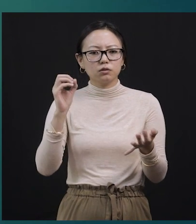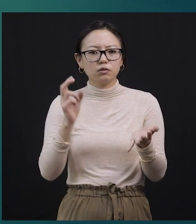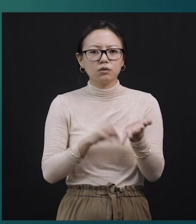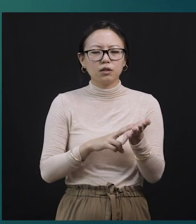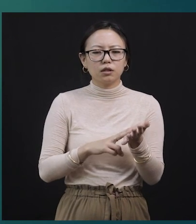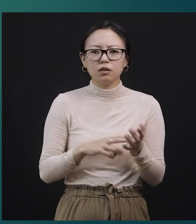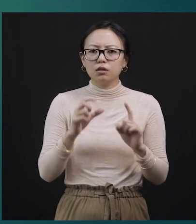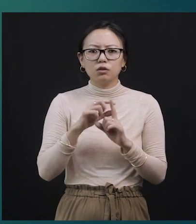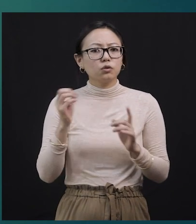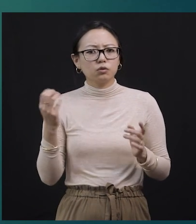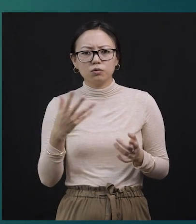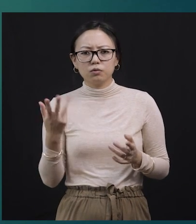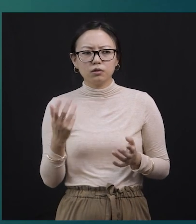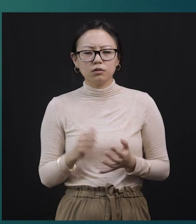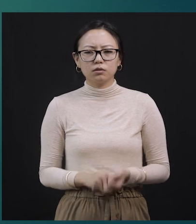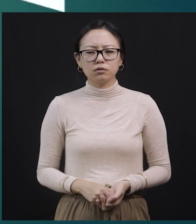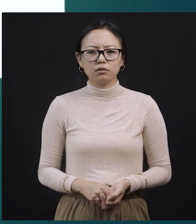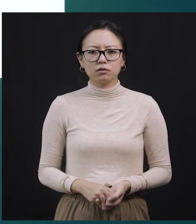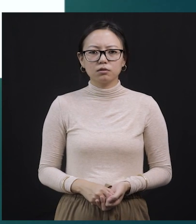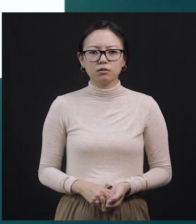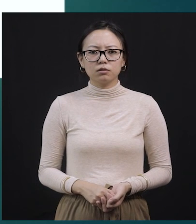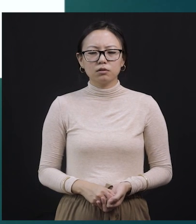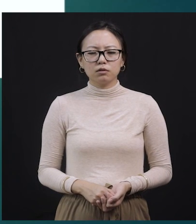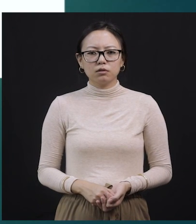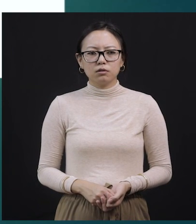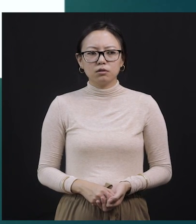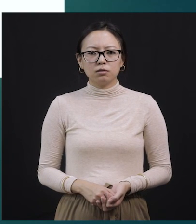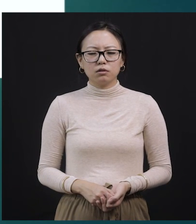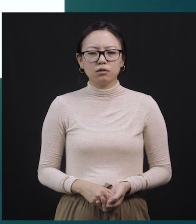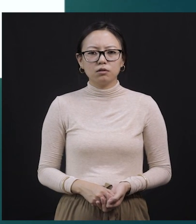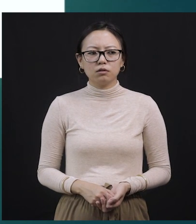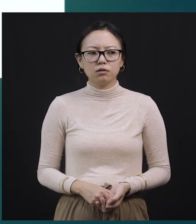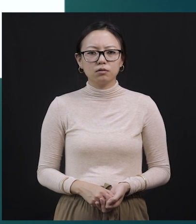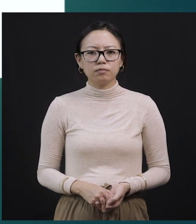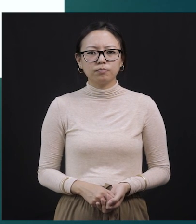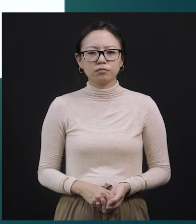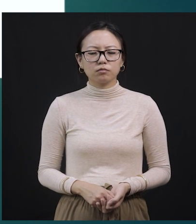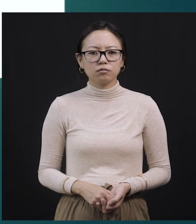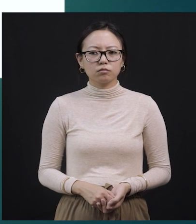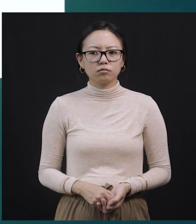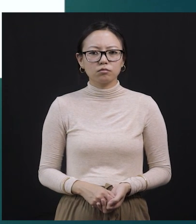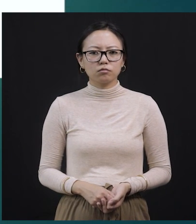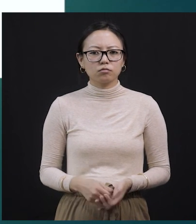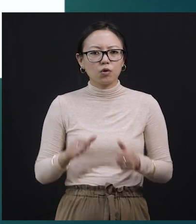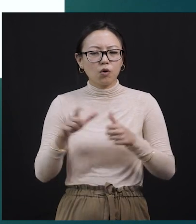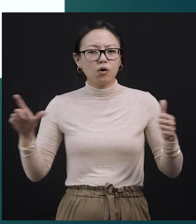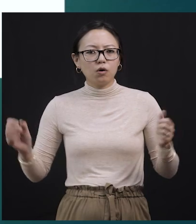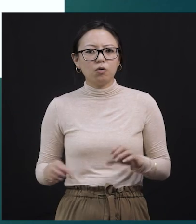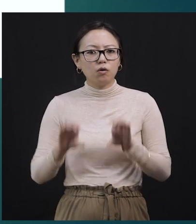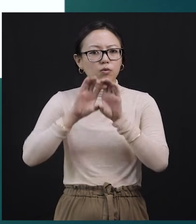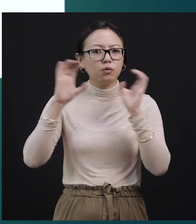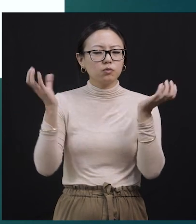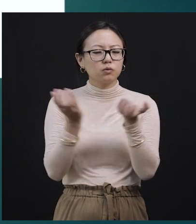5 tens are 50, right? Okay. See, whatever revision we did and whatever classes